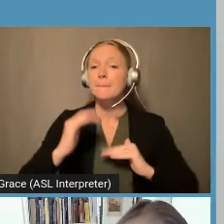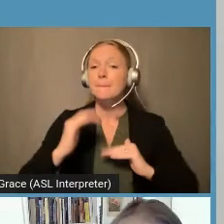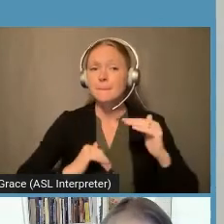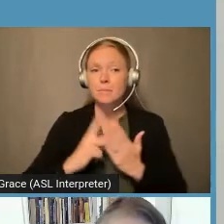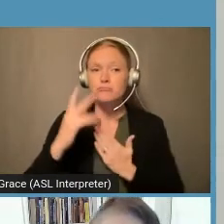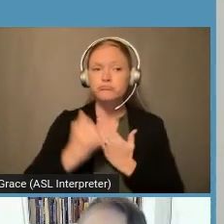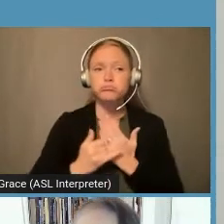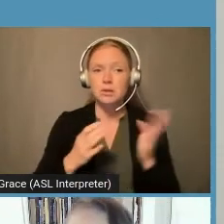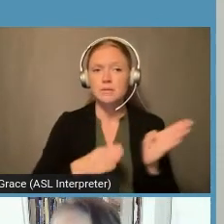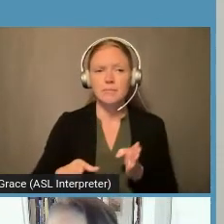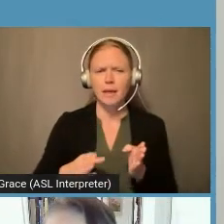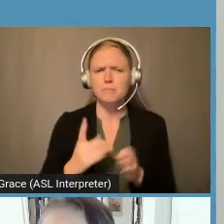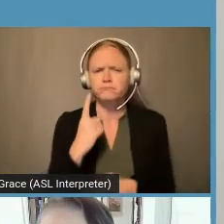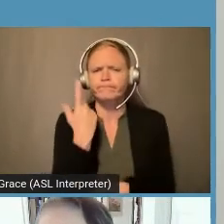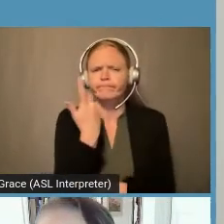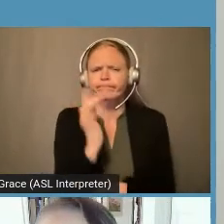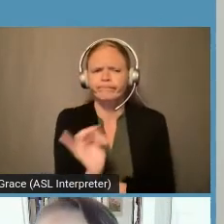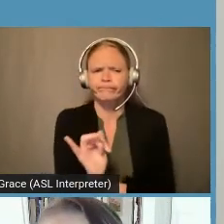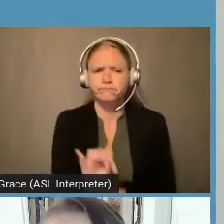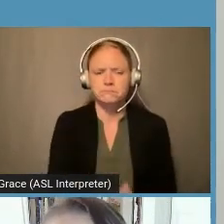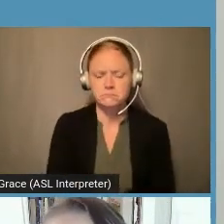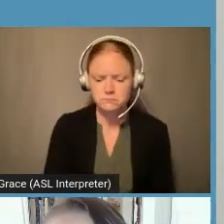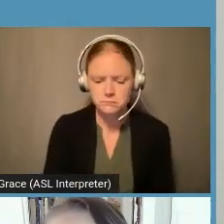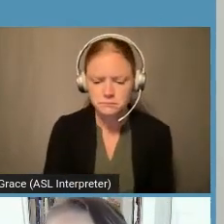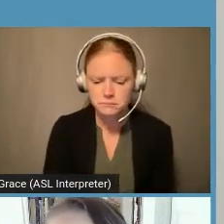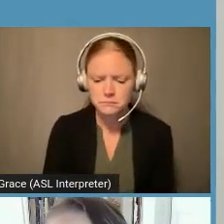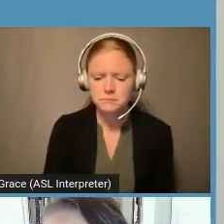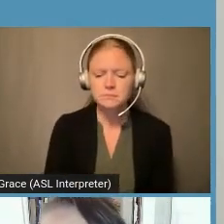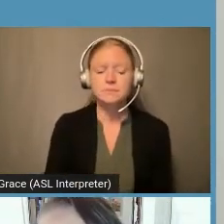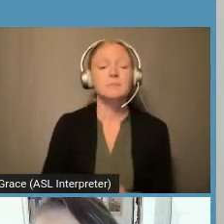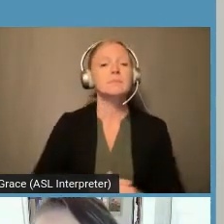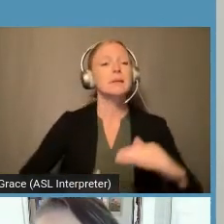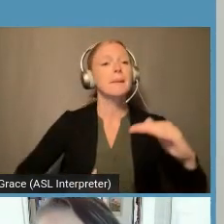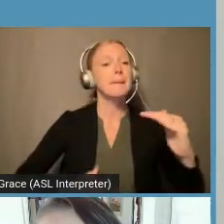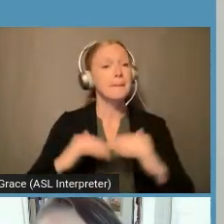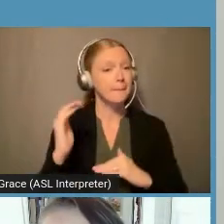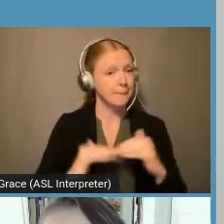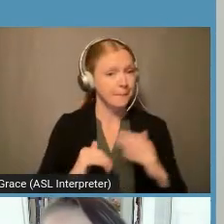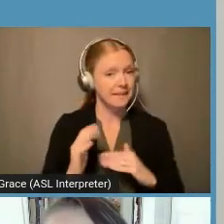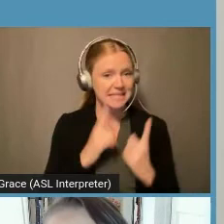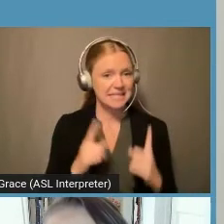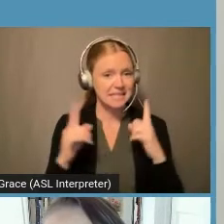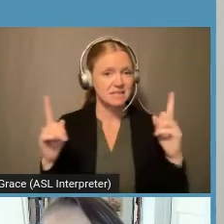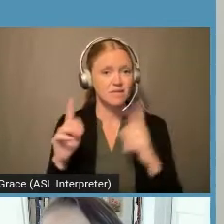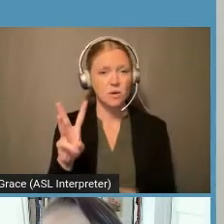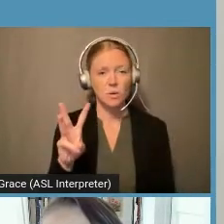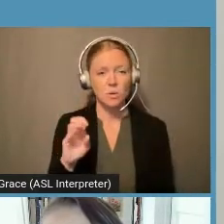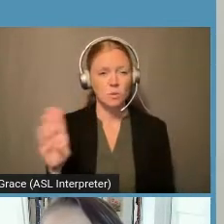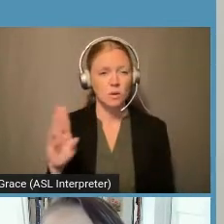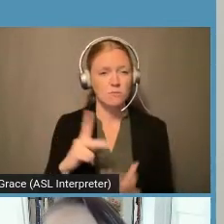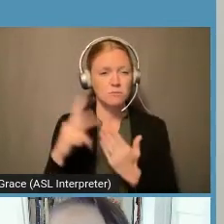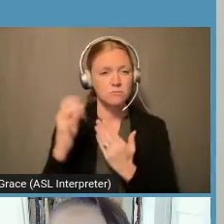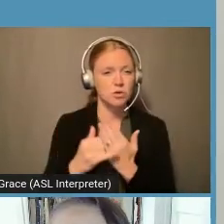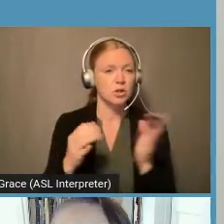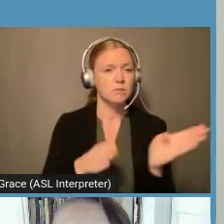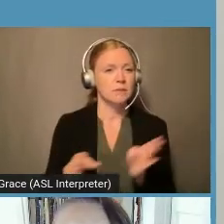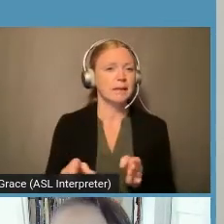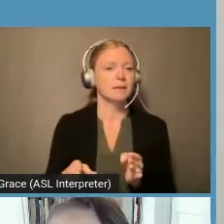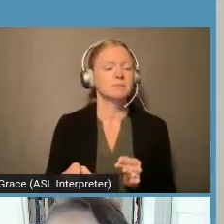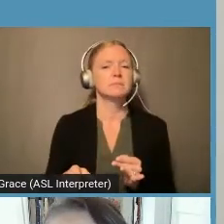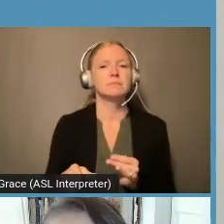So the first part of building a successful web project plan is